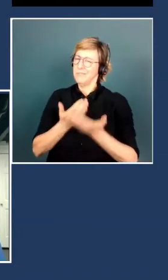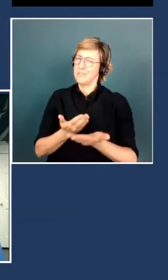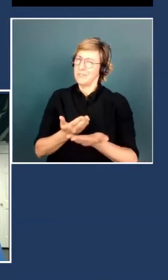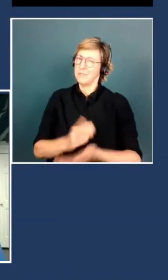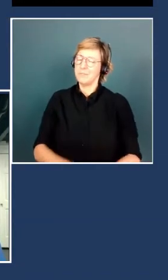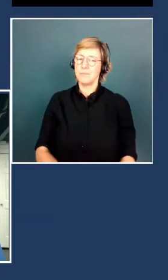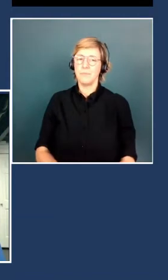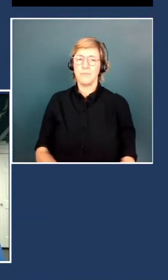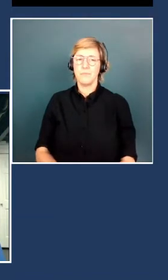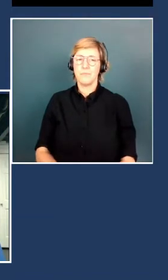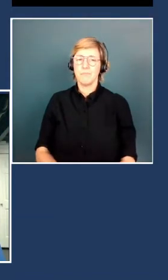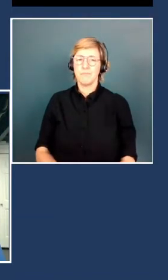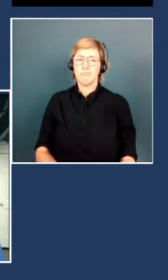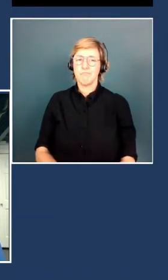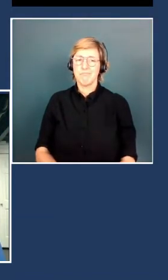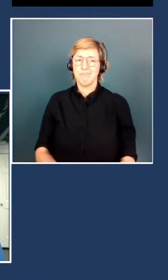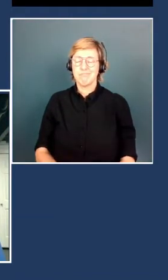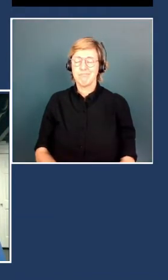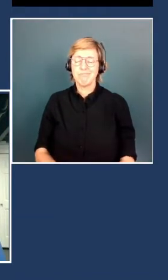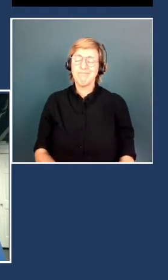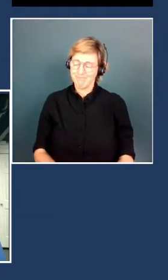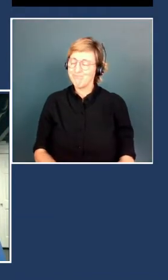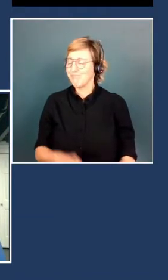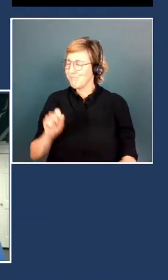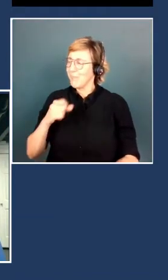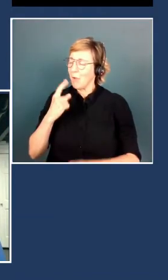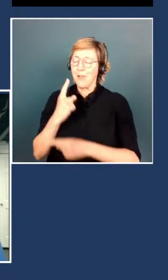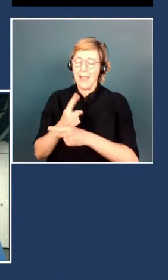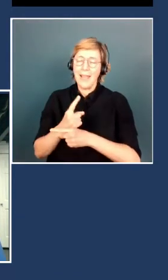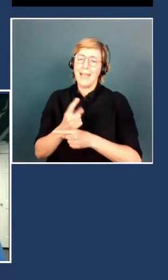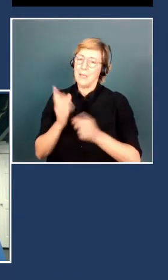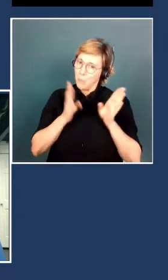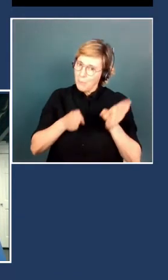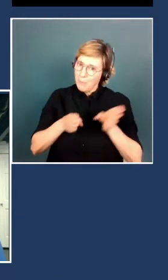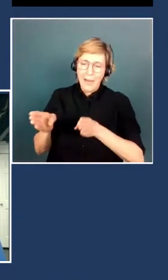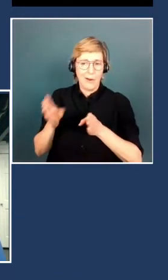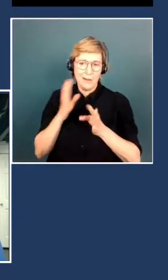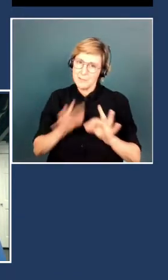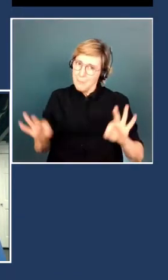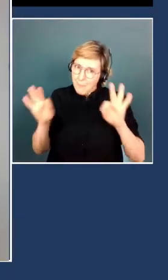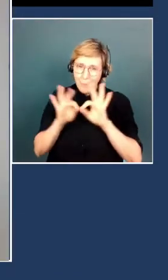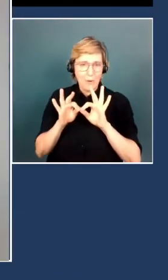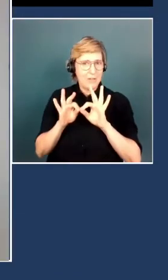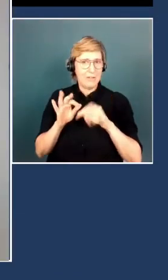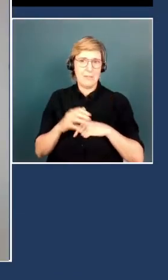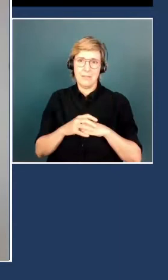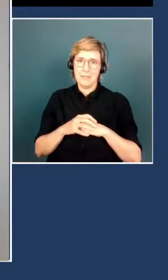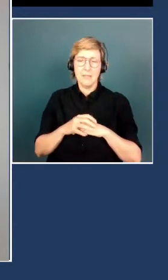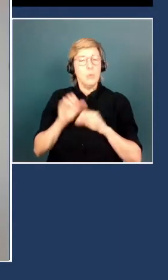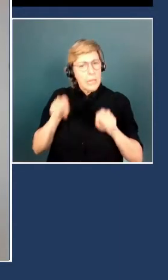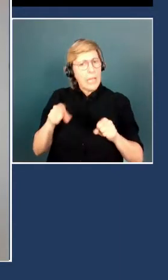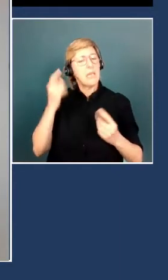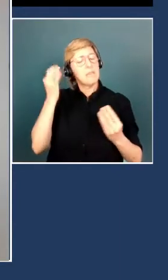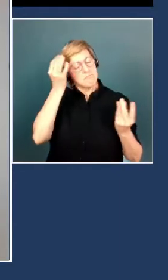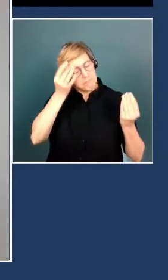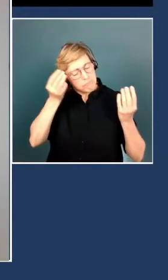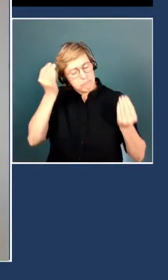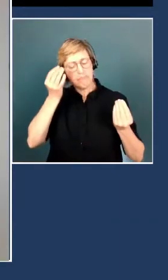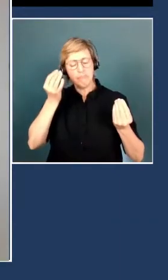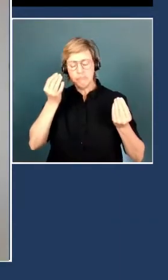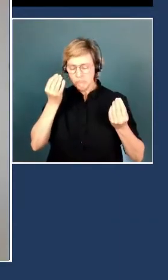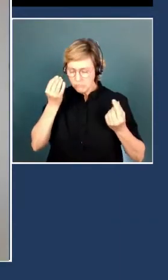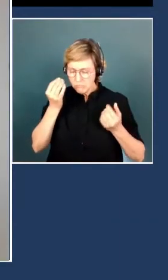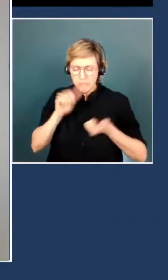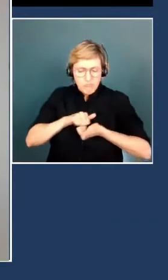Right, preparing is going to be key. It's okay to take a few seconds and think it through. We're not expecting you to have